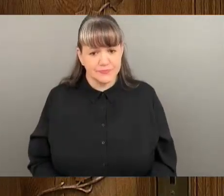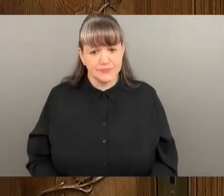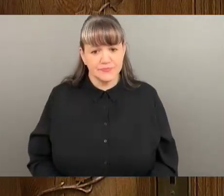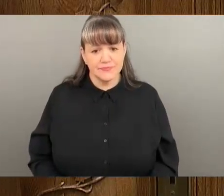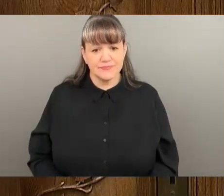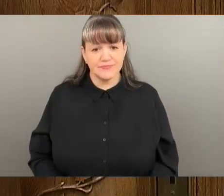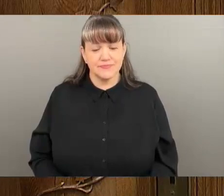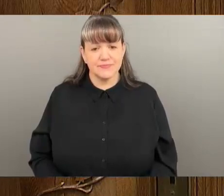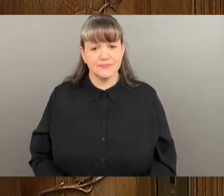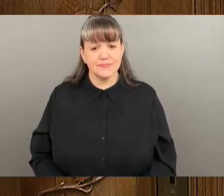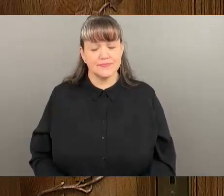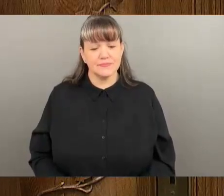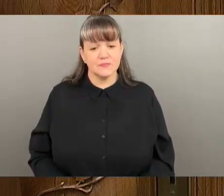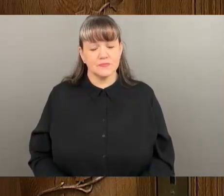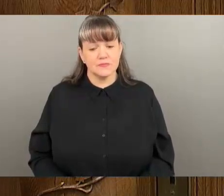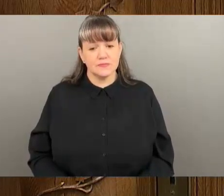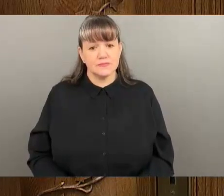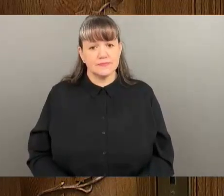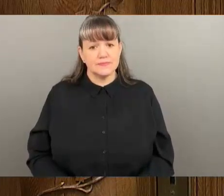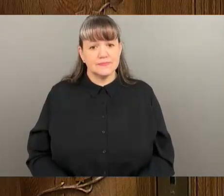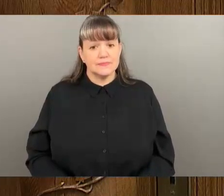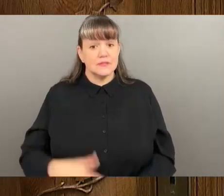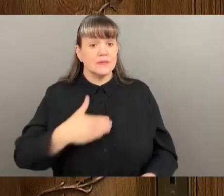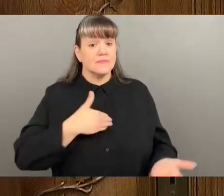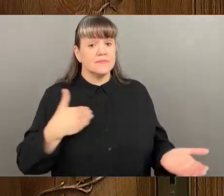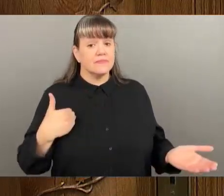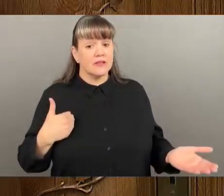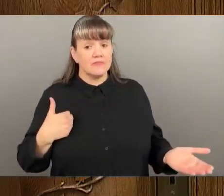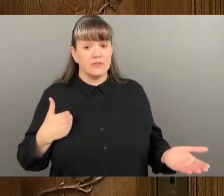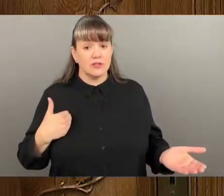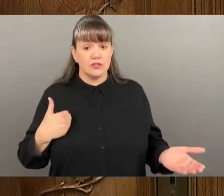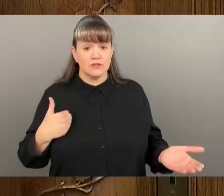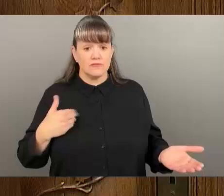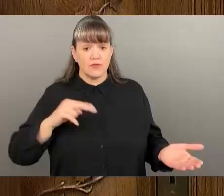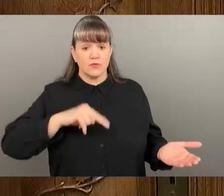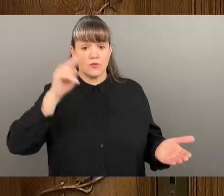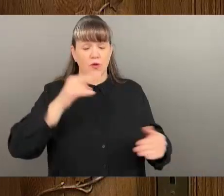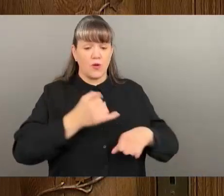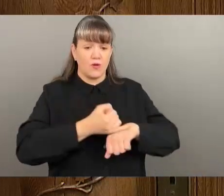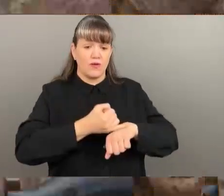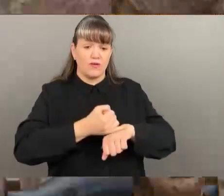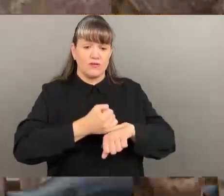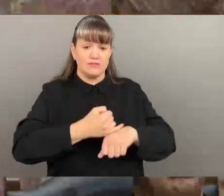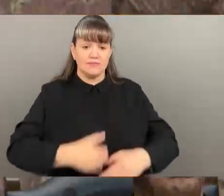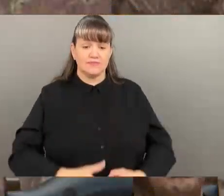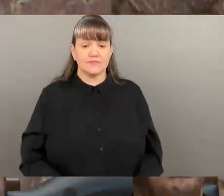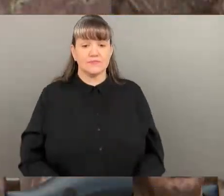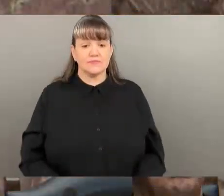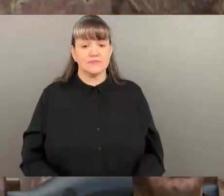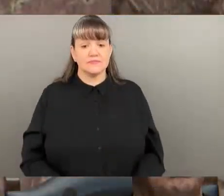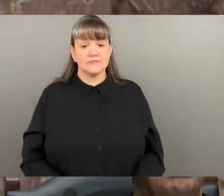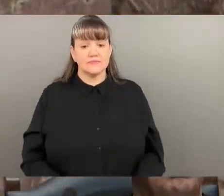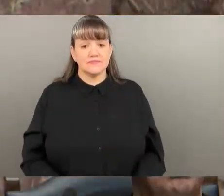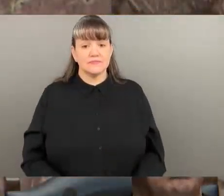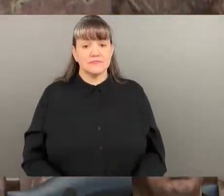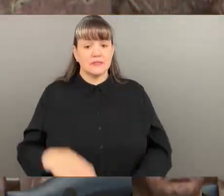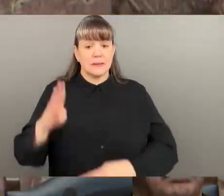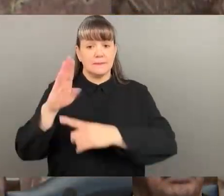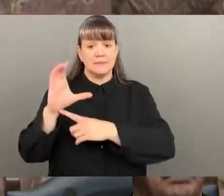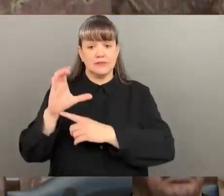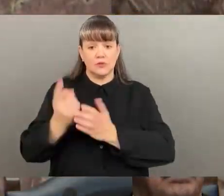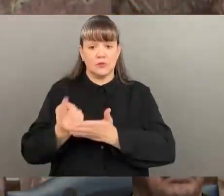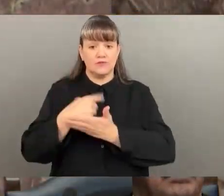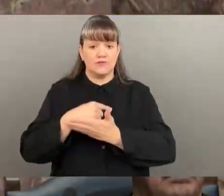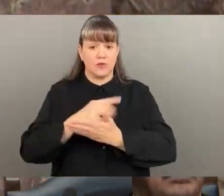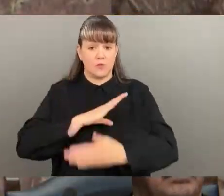Member for North Island. The BC Review Board oversees cases for people found not